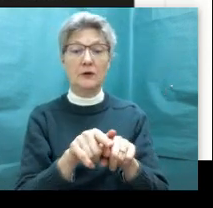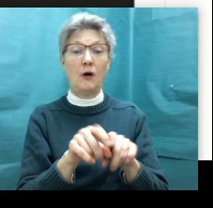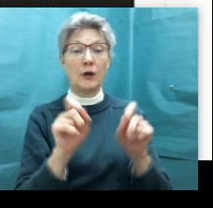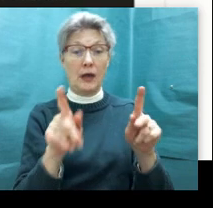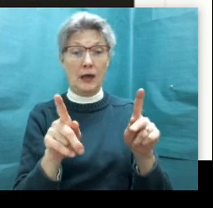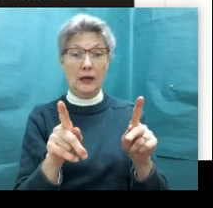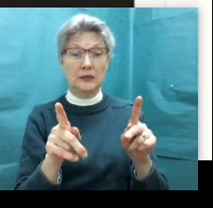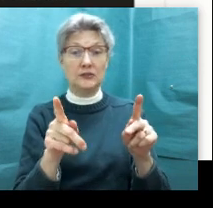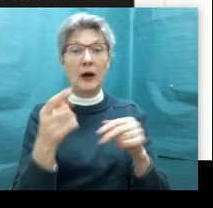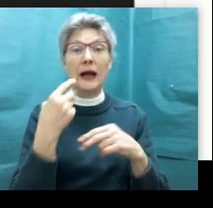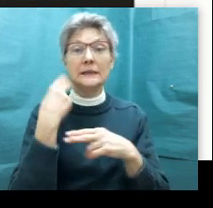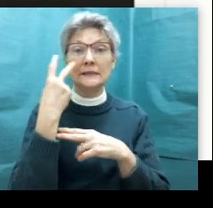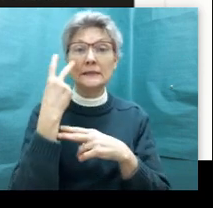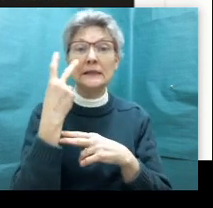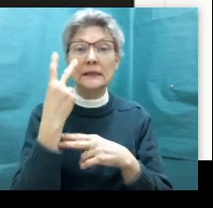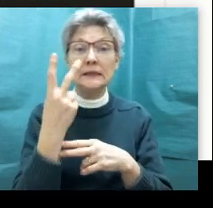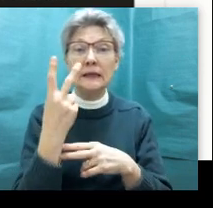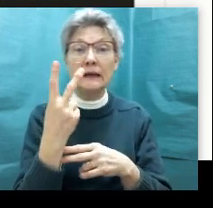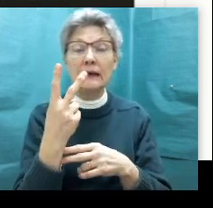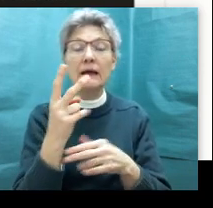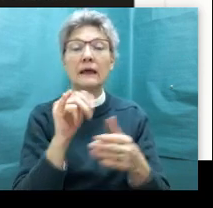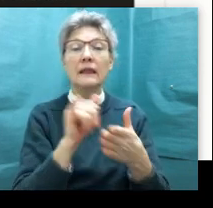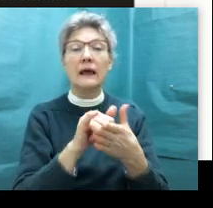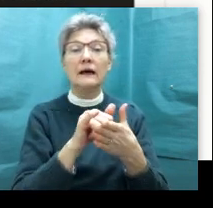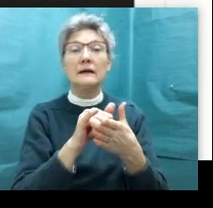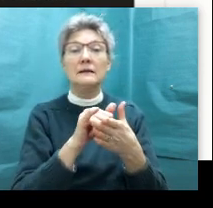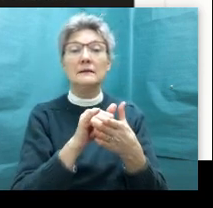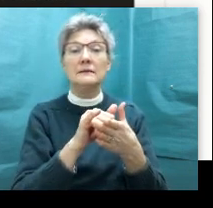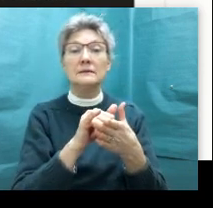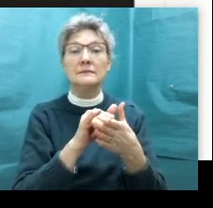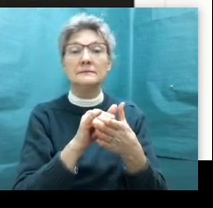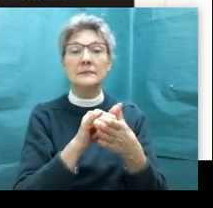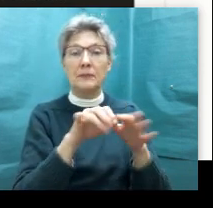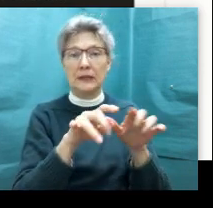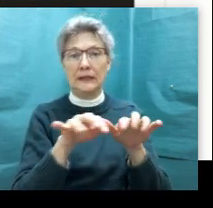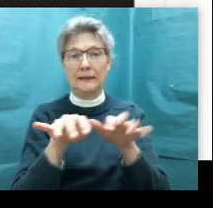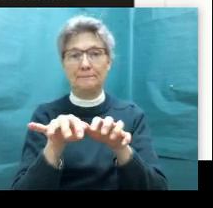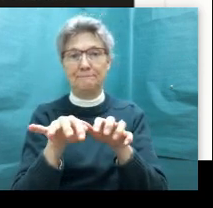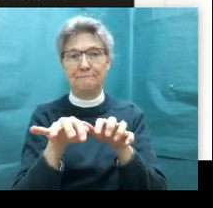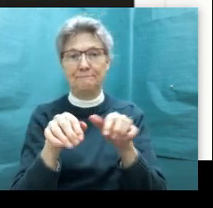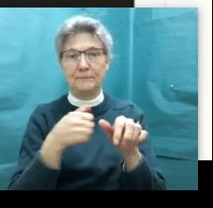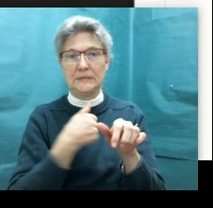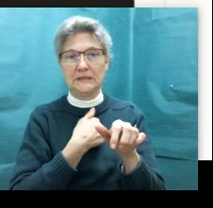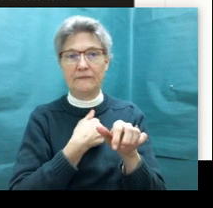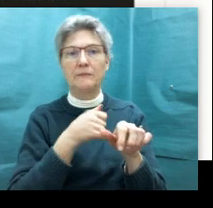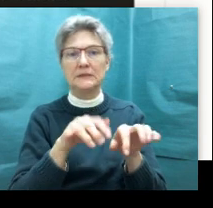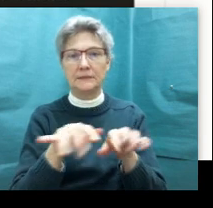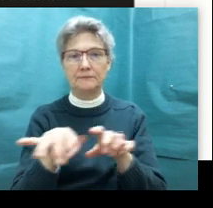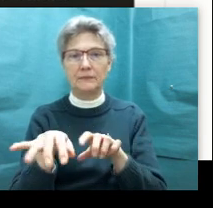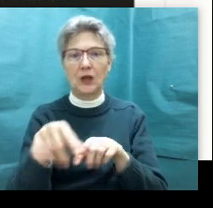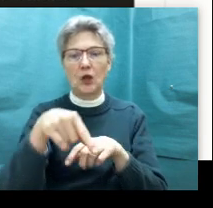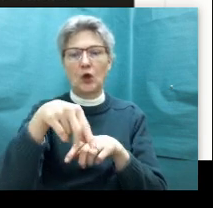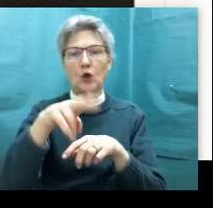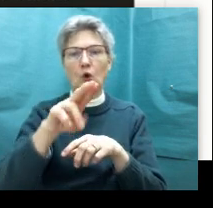Okay, so I see that, and I'm going to type it here, that